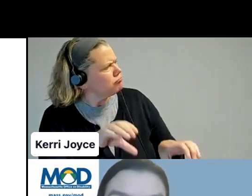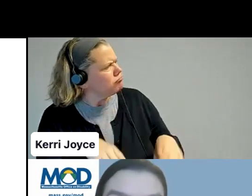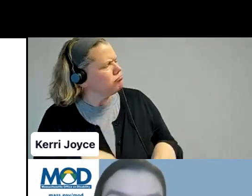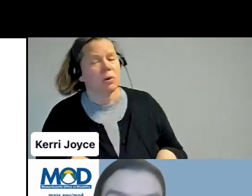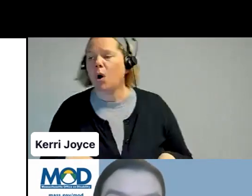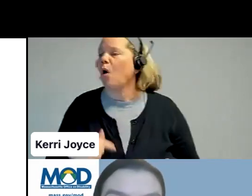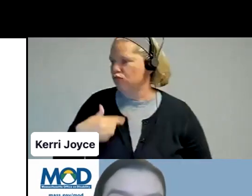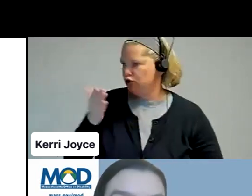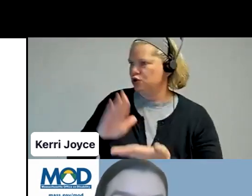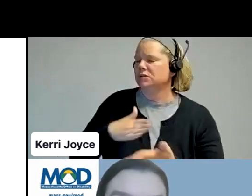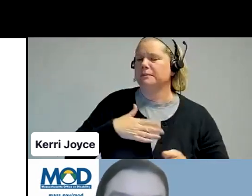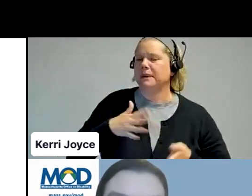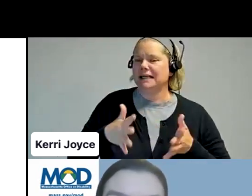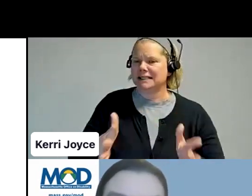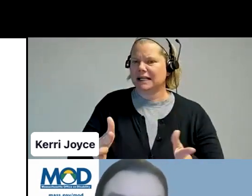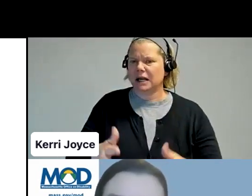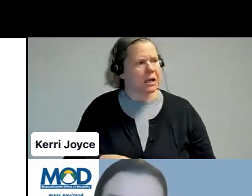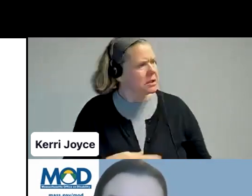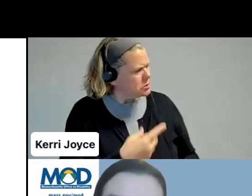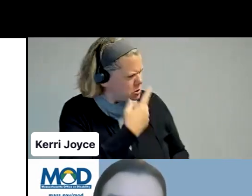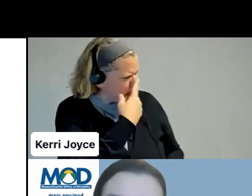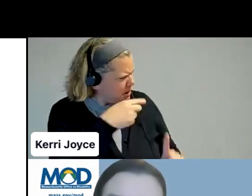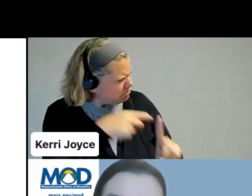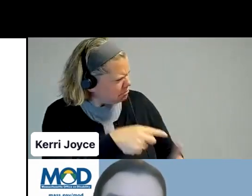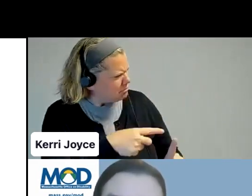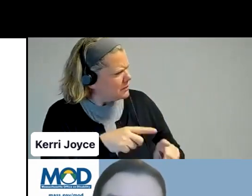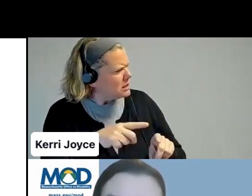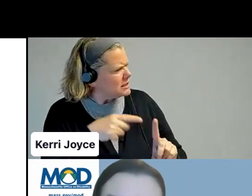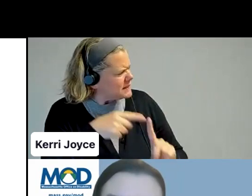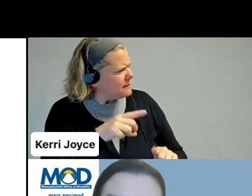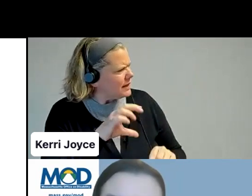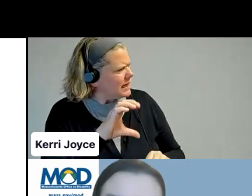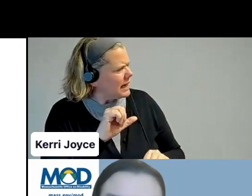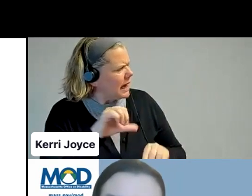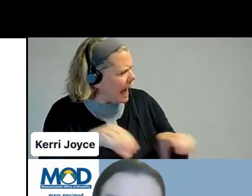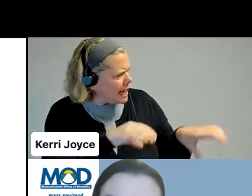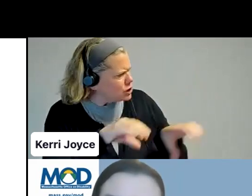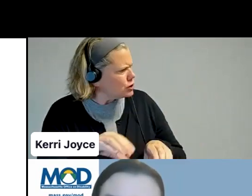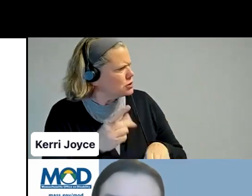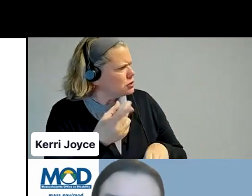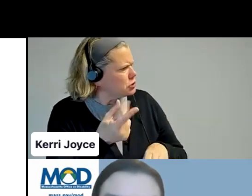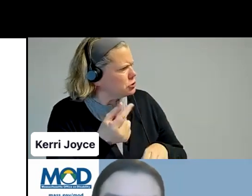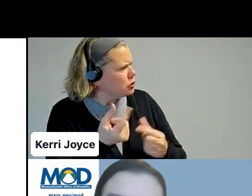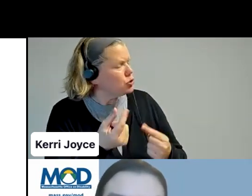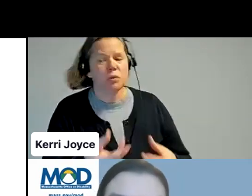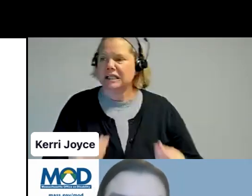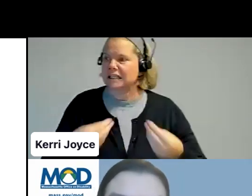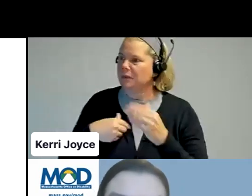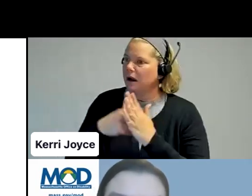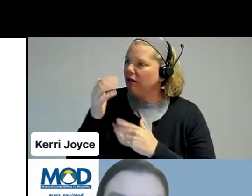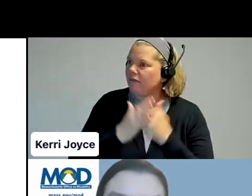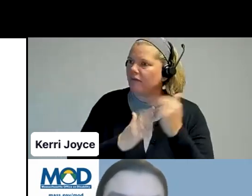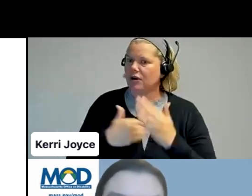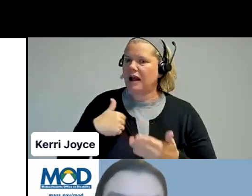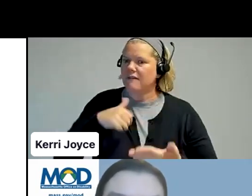anxiety. Could you tell me what specific actions the animal is trained to take? He comforts me. I have a letter